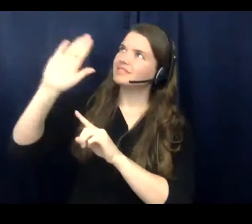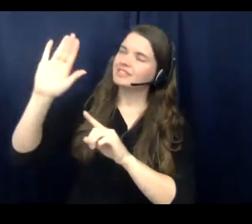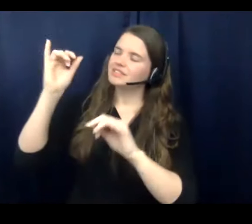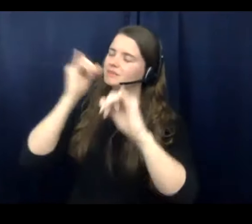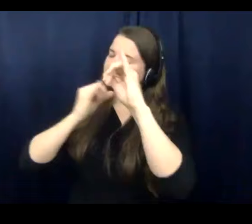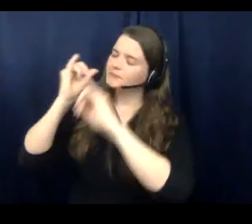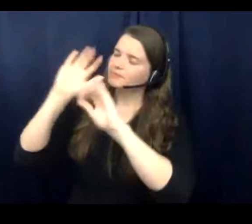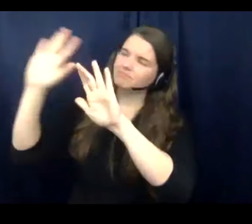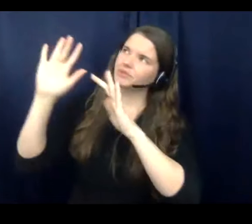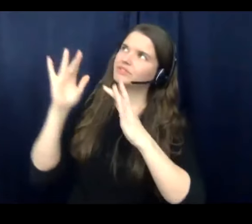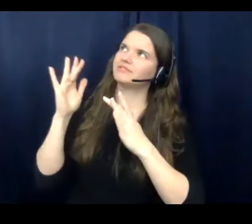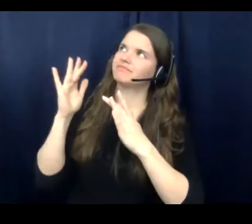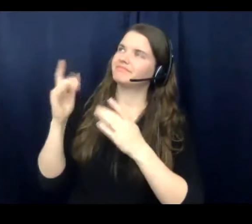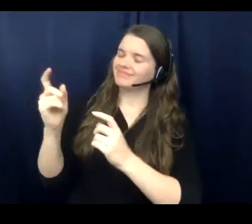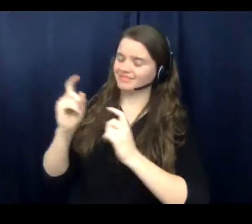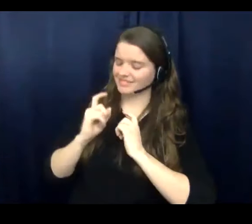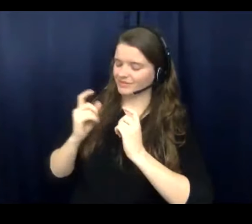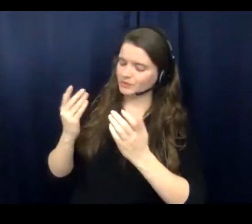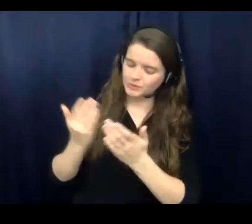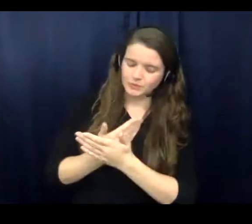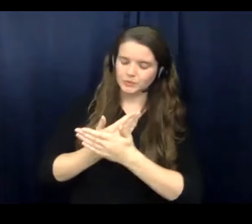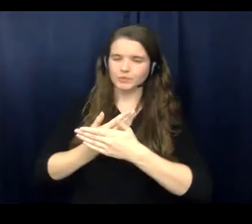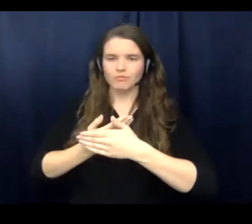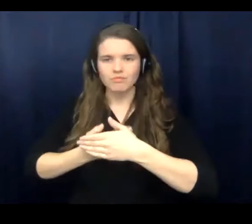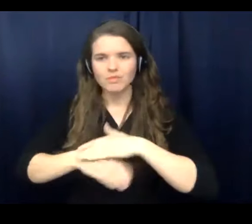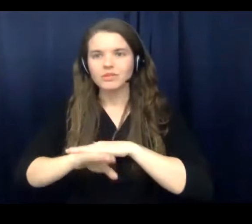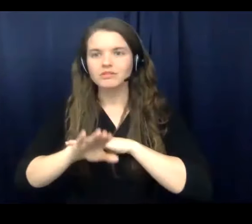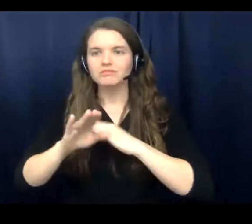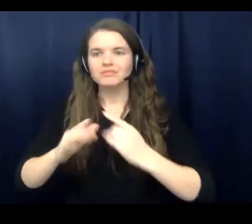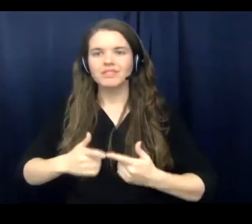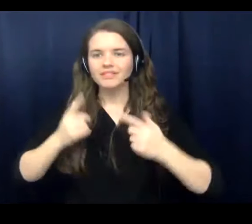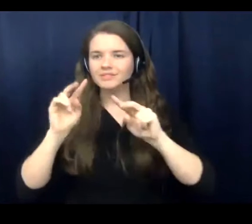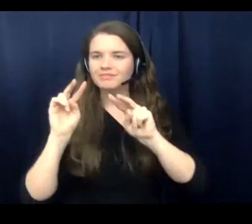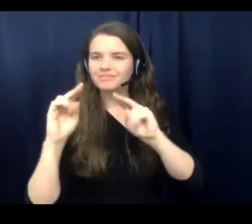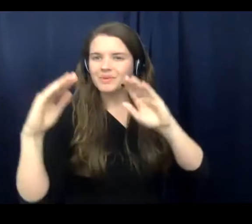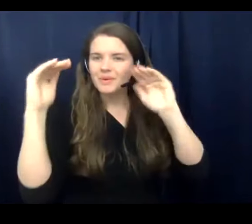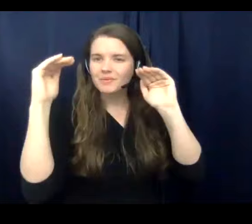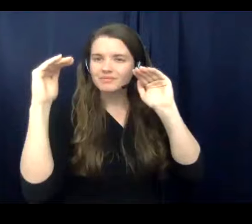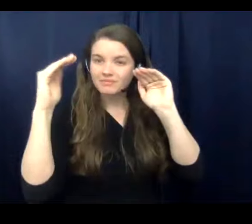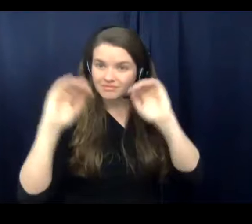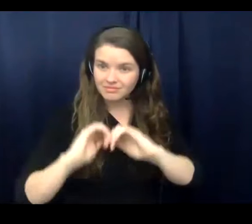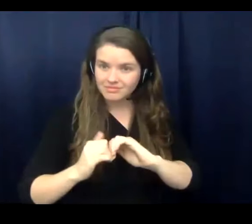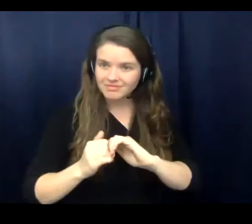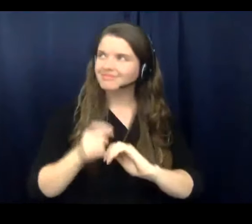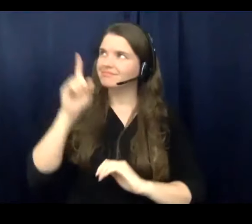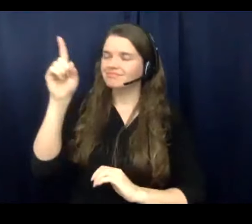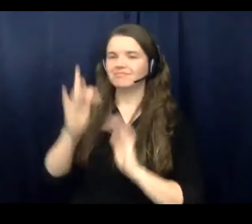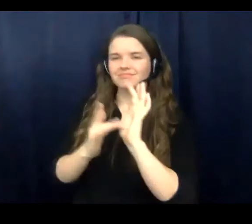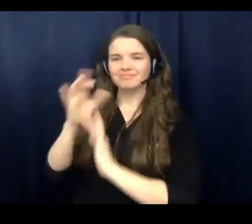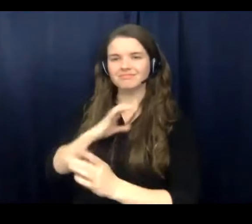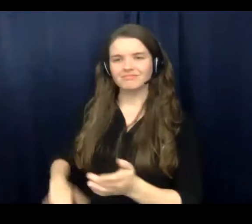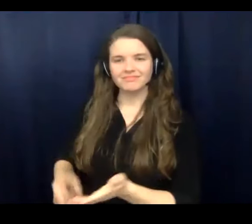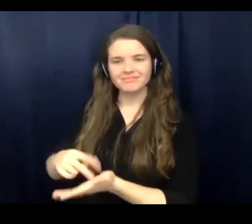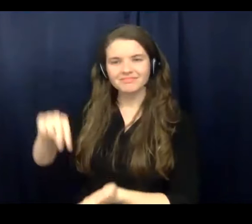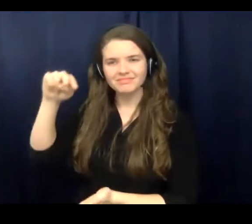new birth into a living hope through the resurrection of Jesus Christ from the dead. So he's given us new